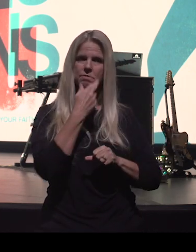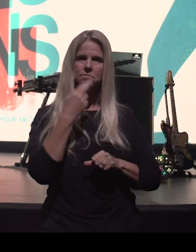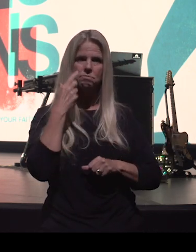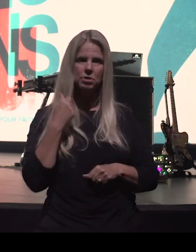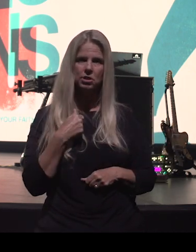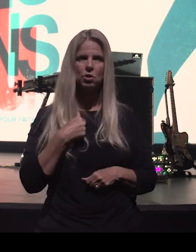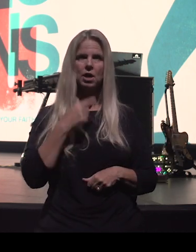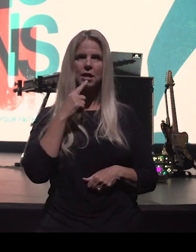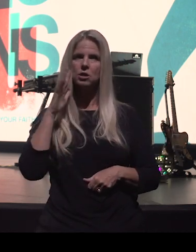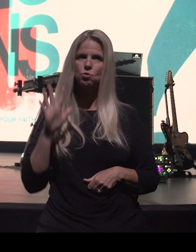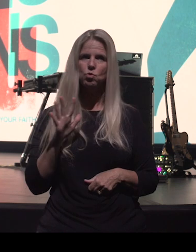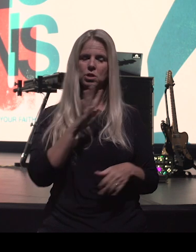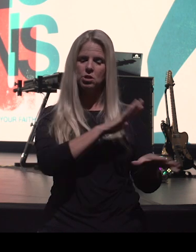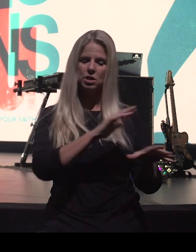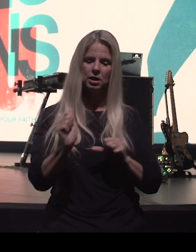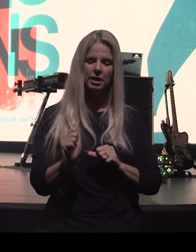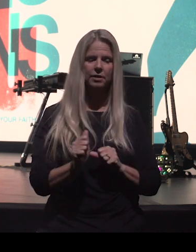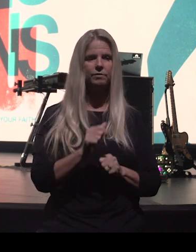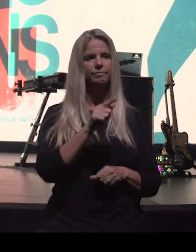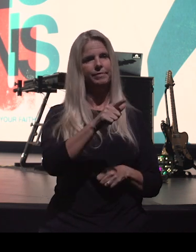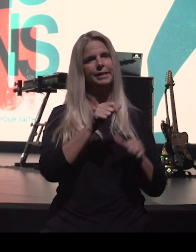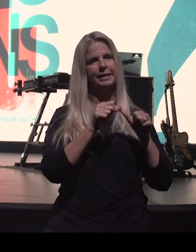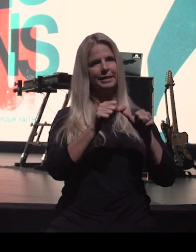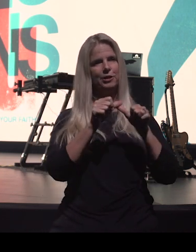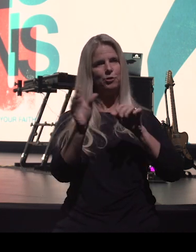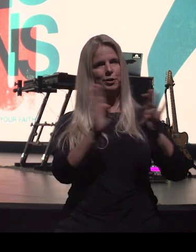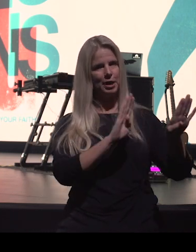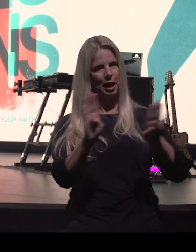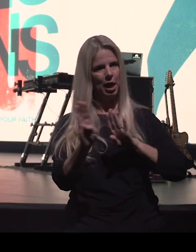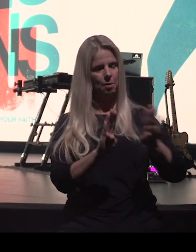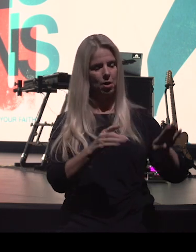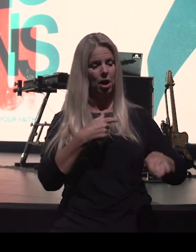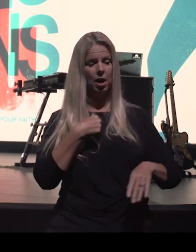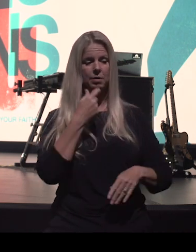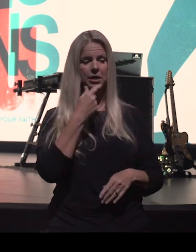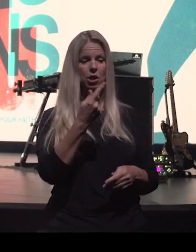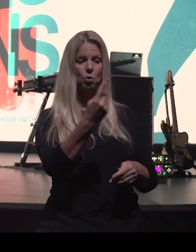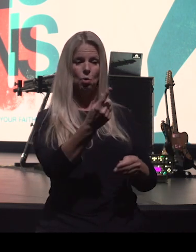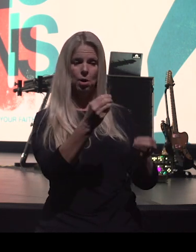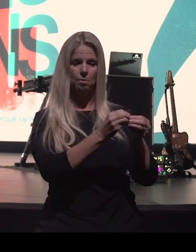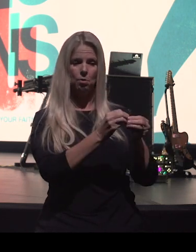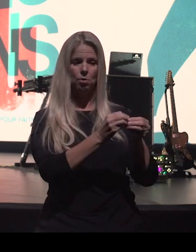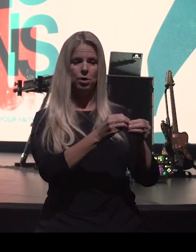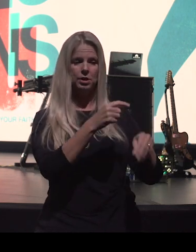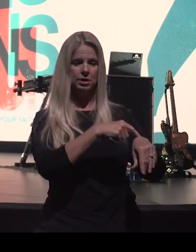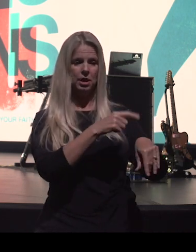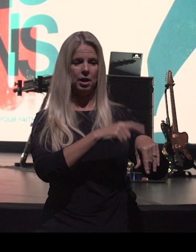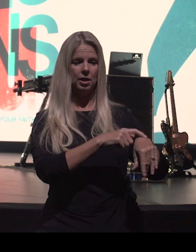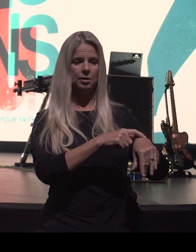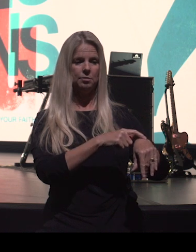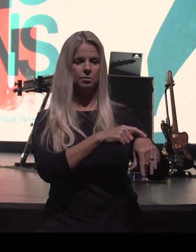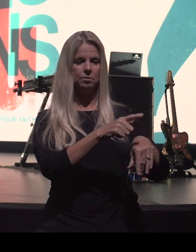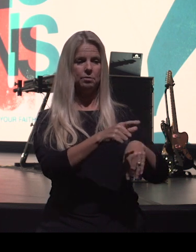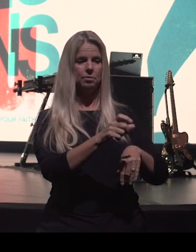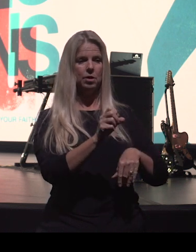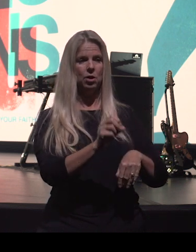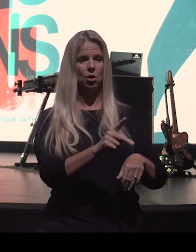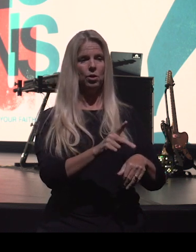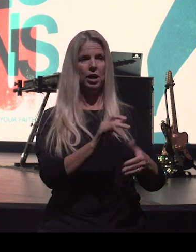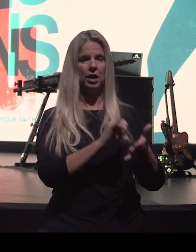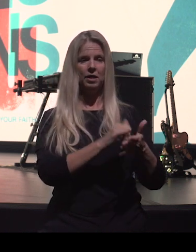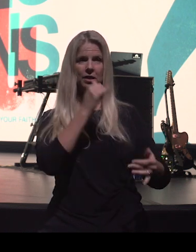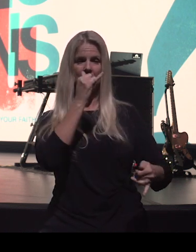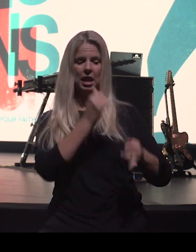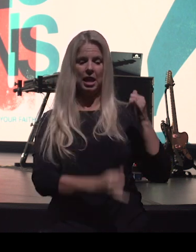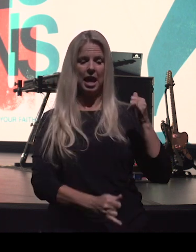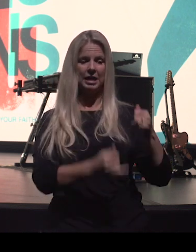restaurant. Keeps doing it. Timmy, I'm going to give you one last chance. One last chance. Keeps doing it. Okay, this is the final